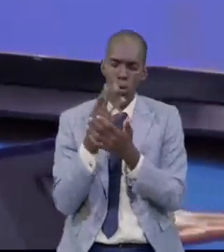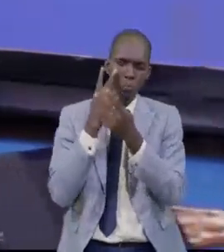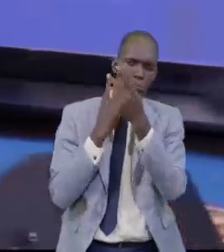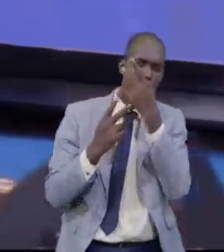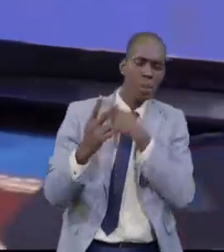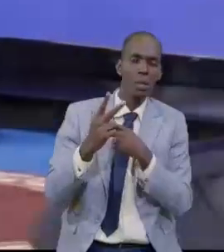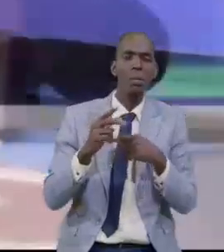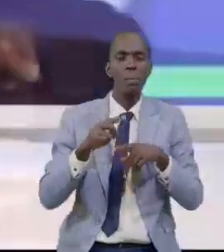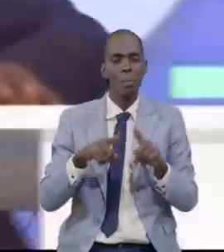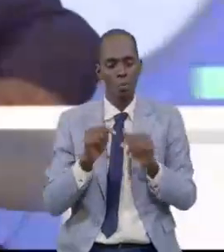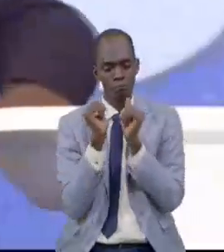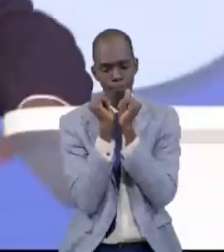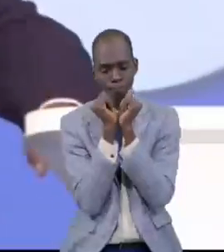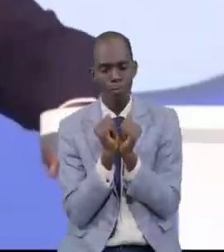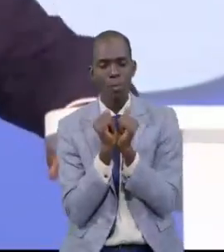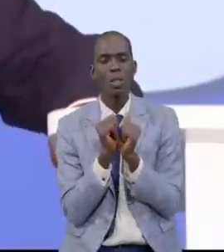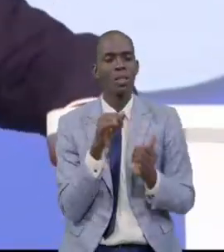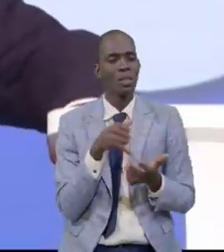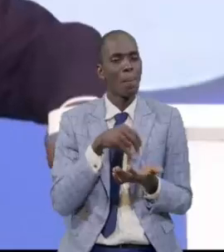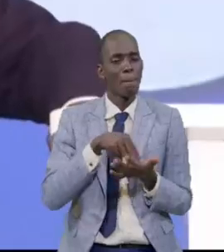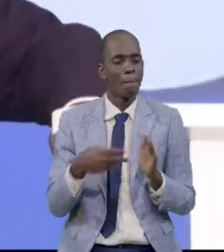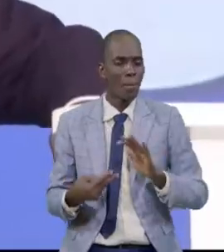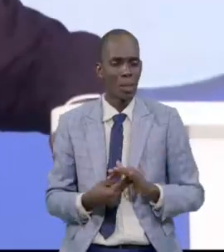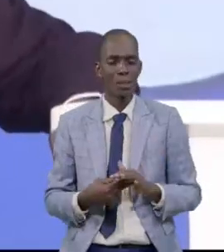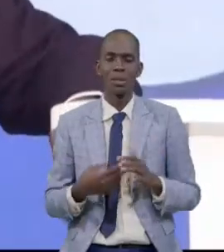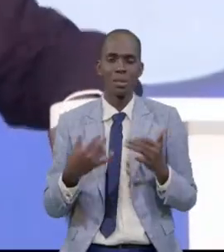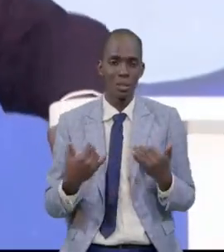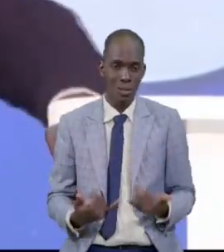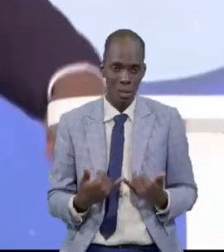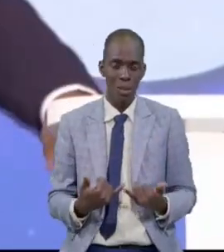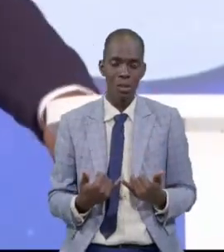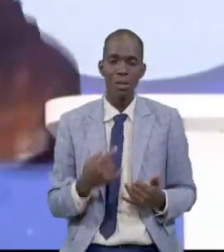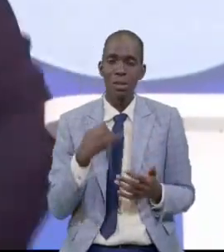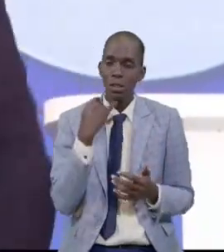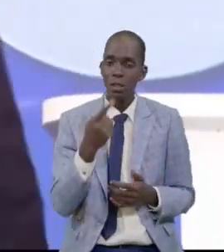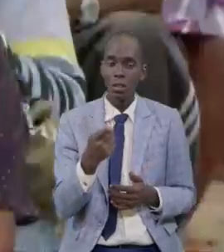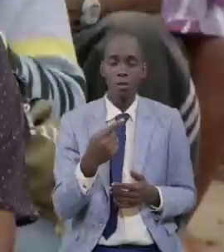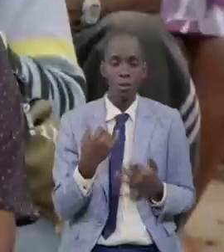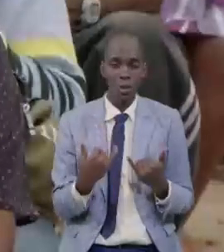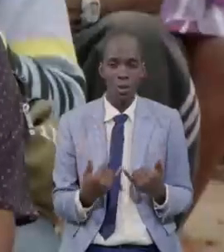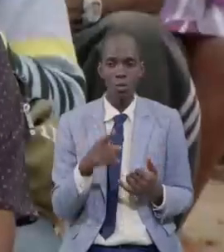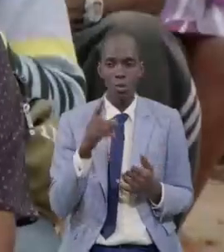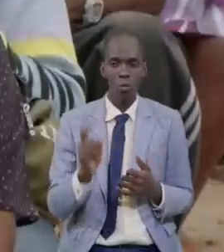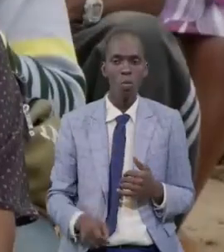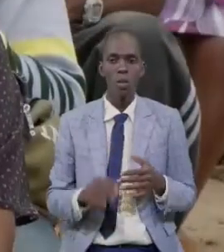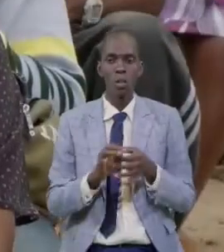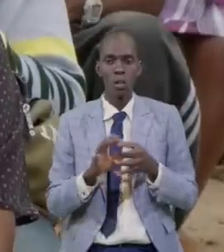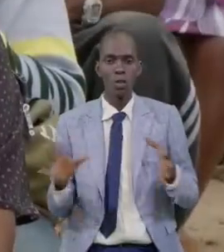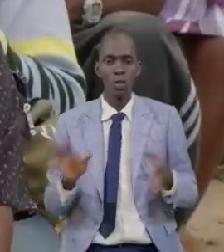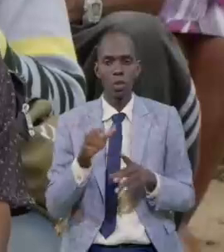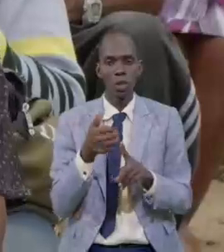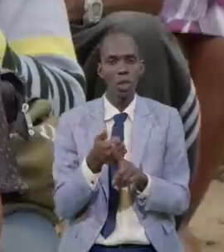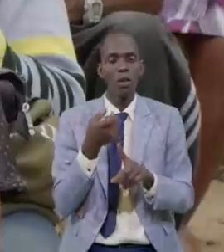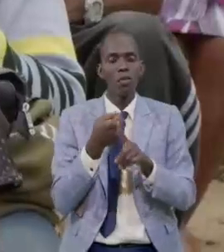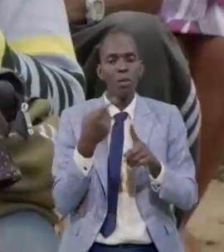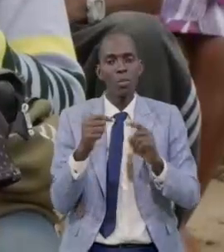bound. It tells you, but now you loose yourself from the bands of your neck. O captive